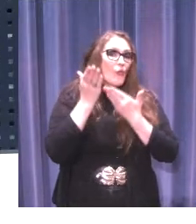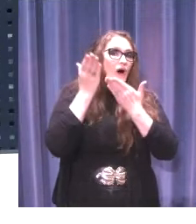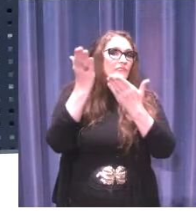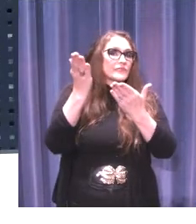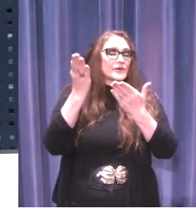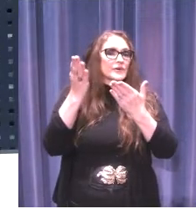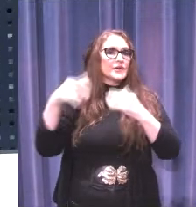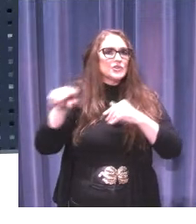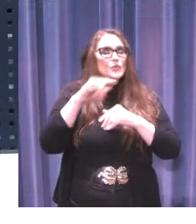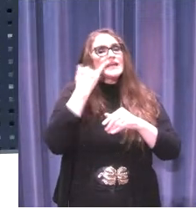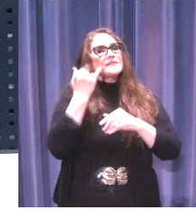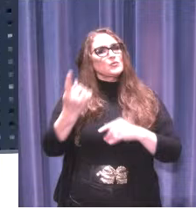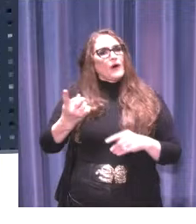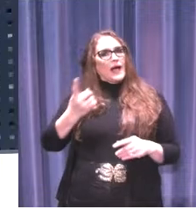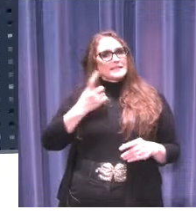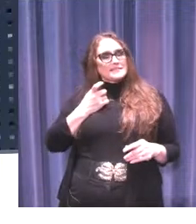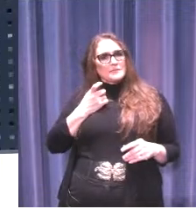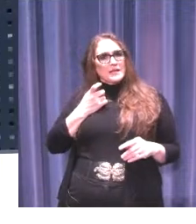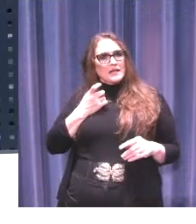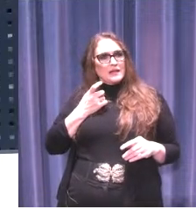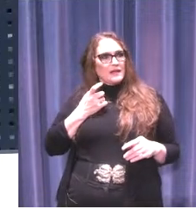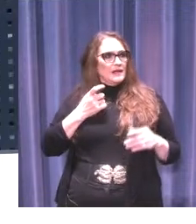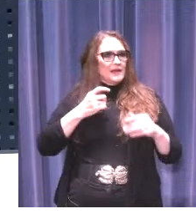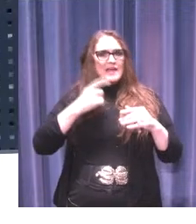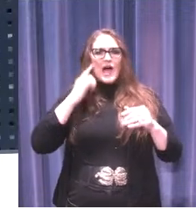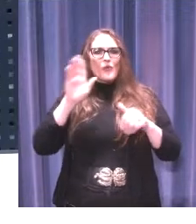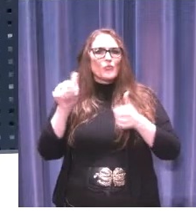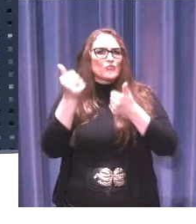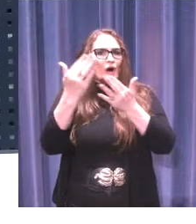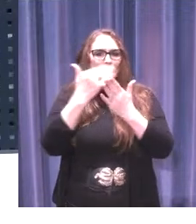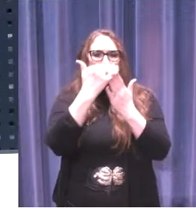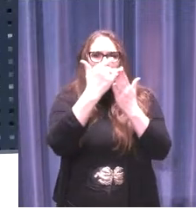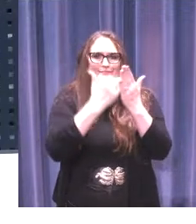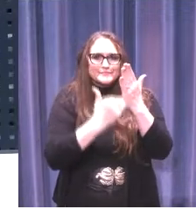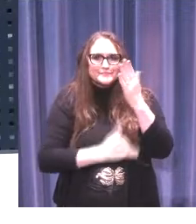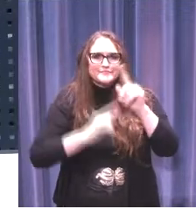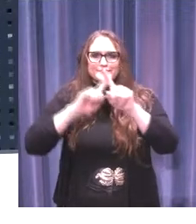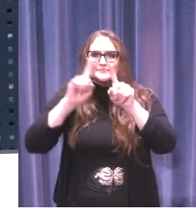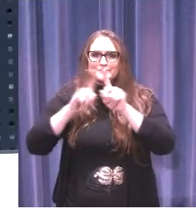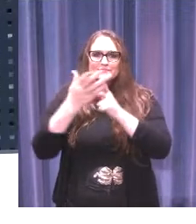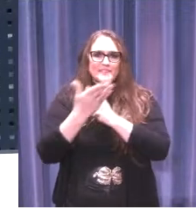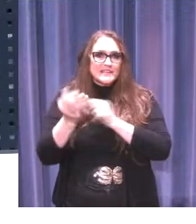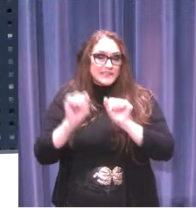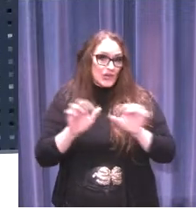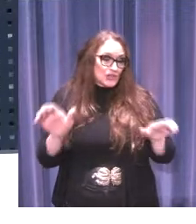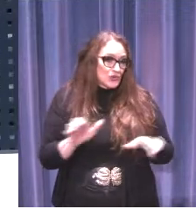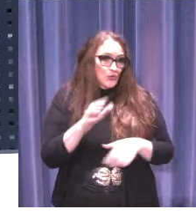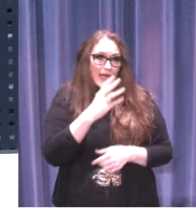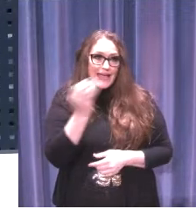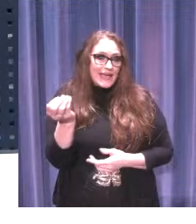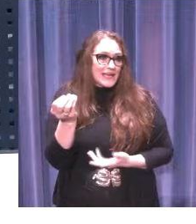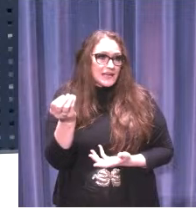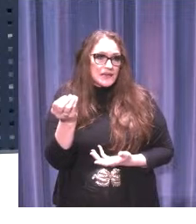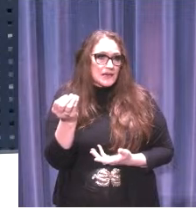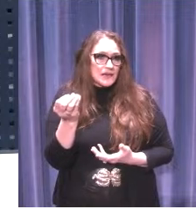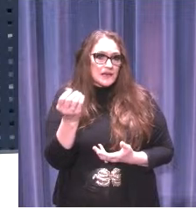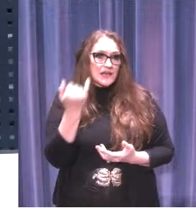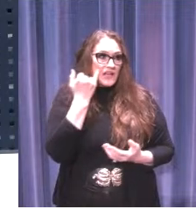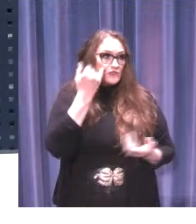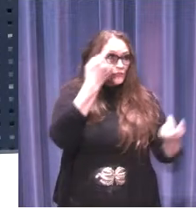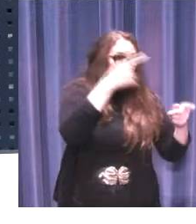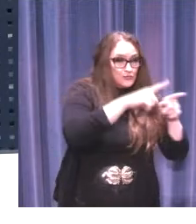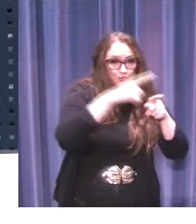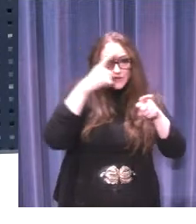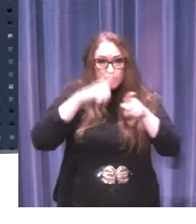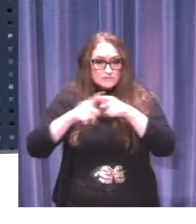you, if you ask me, a menu of things I might do, and you, if we could agree on